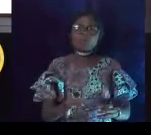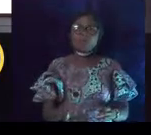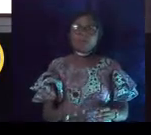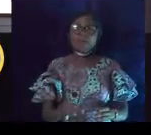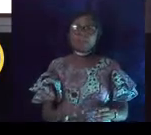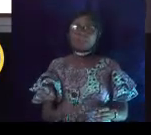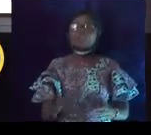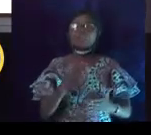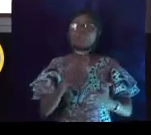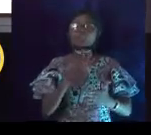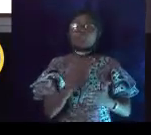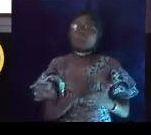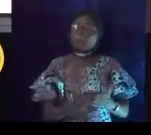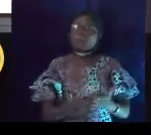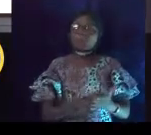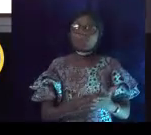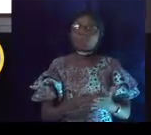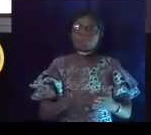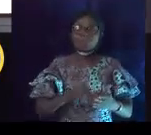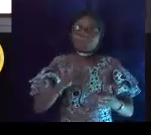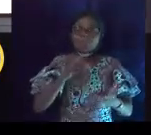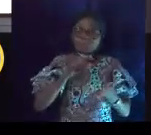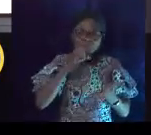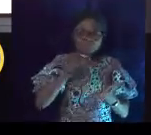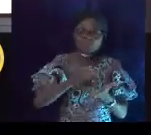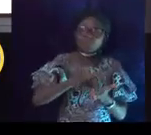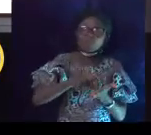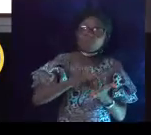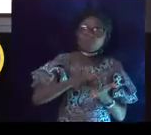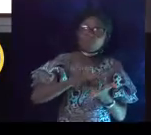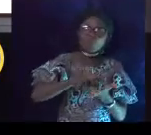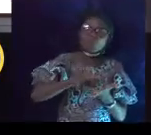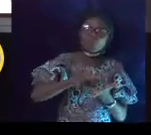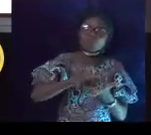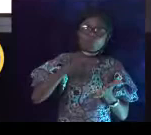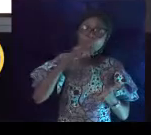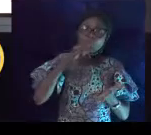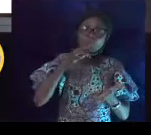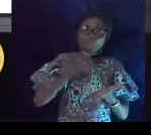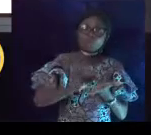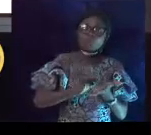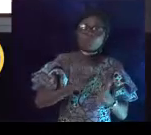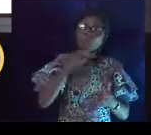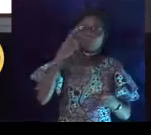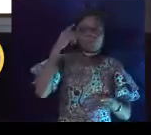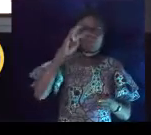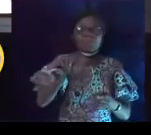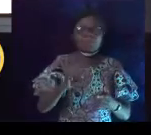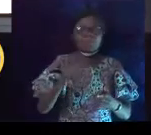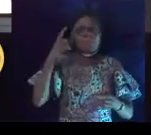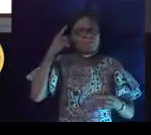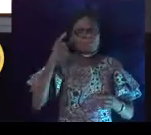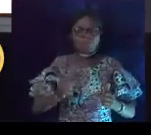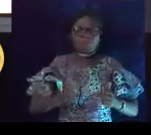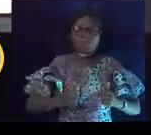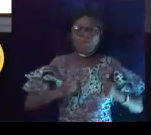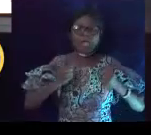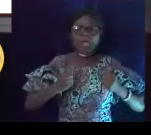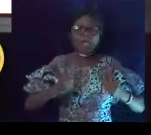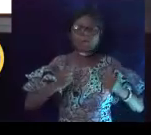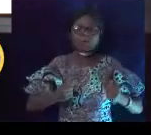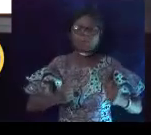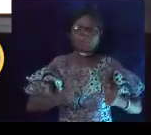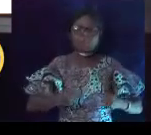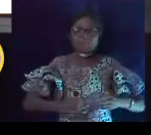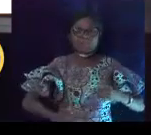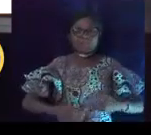you provide biotics in their drinking water for aided digestion. You provide biotics in their